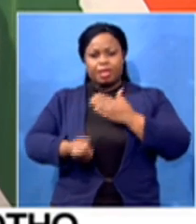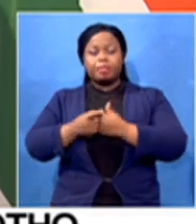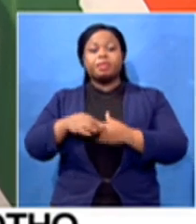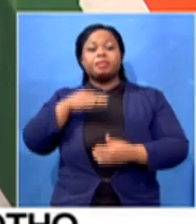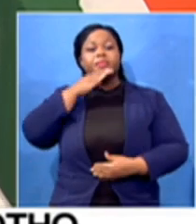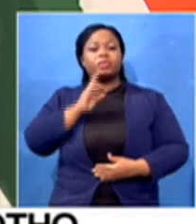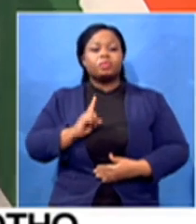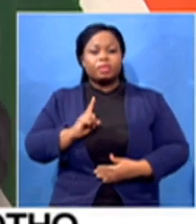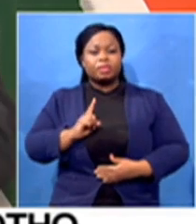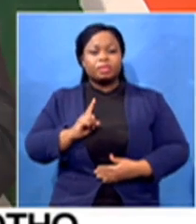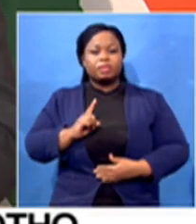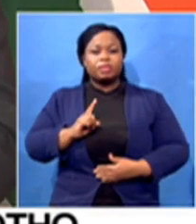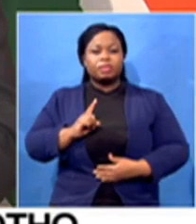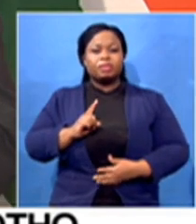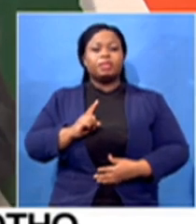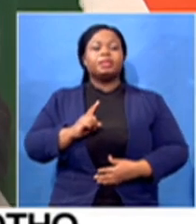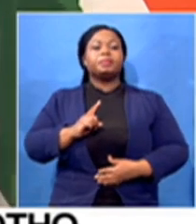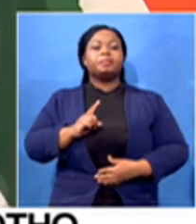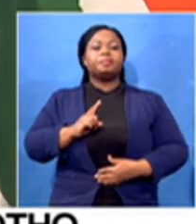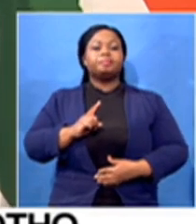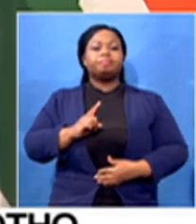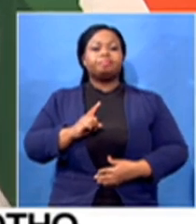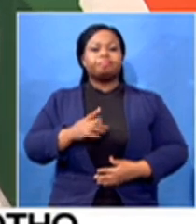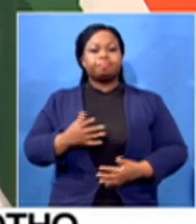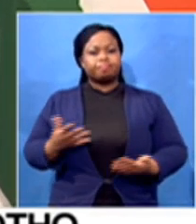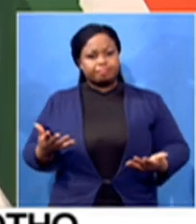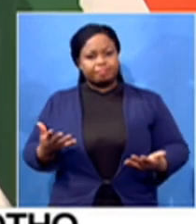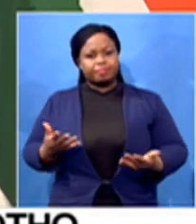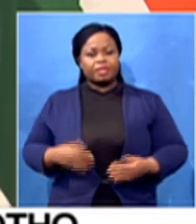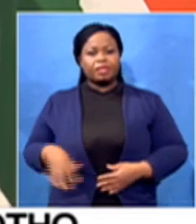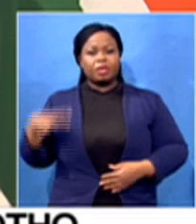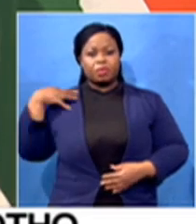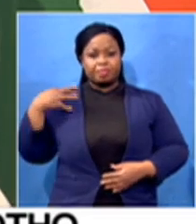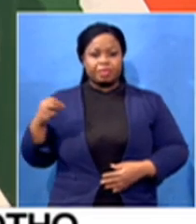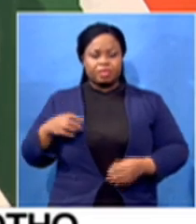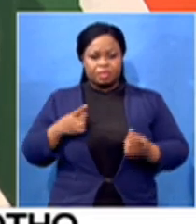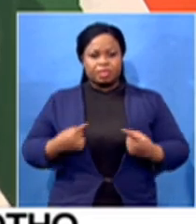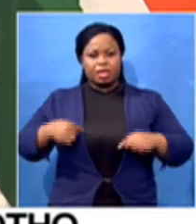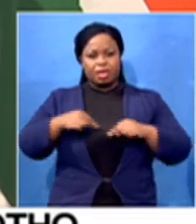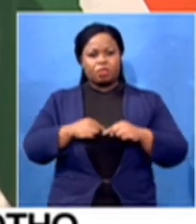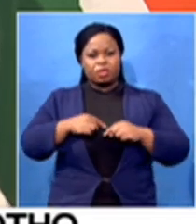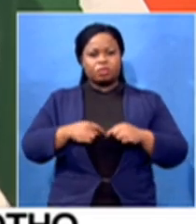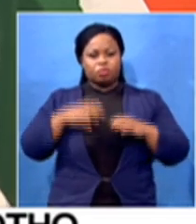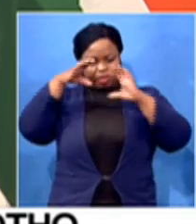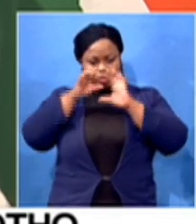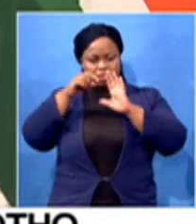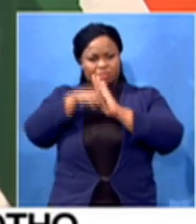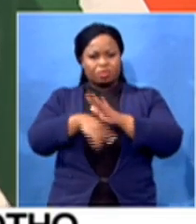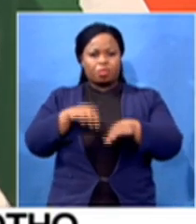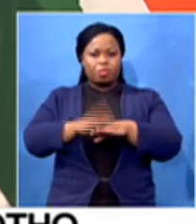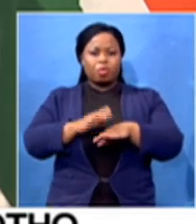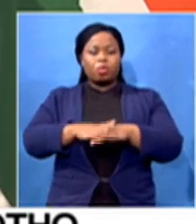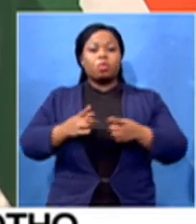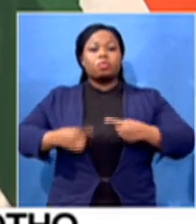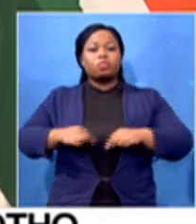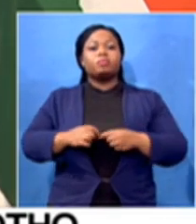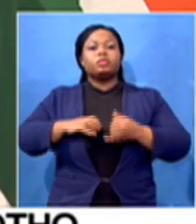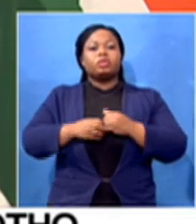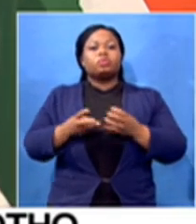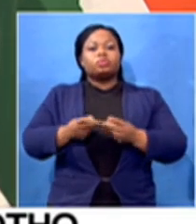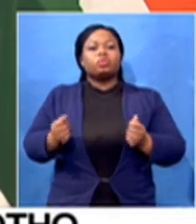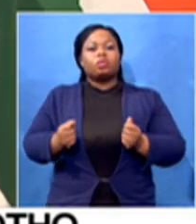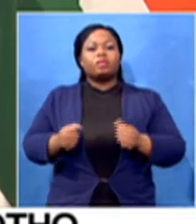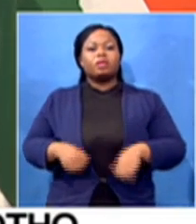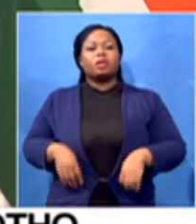the end is that, and our ministers are going to deal with this, we need to address the issue of the movement